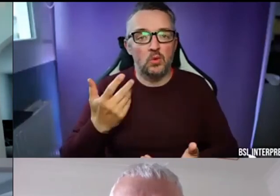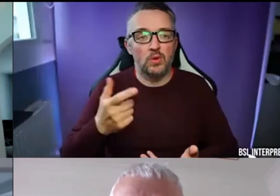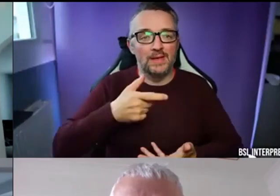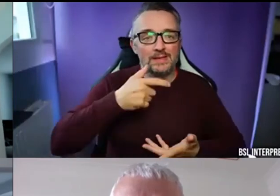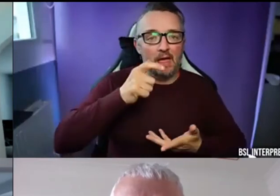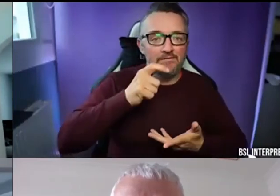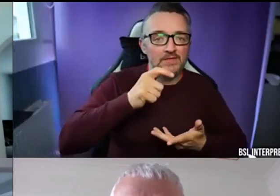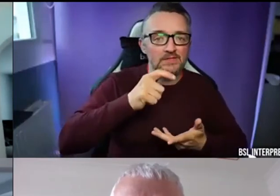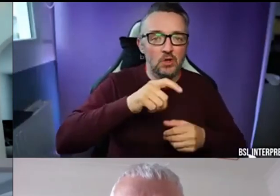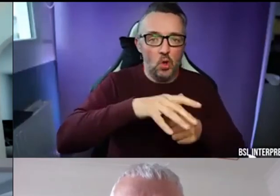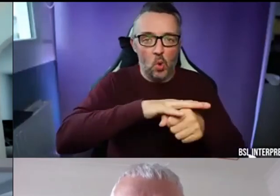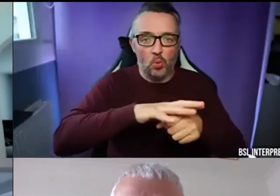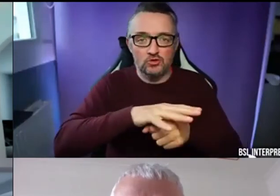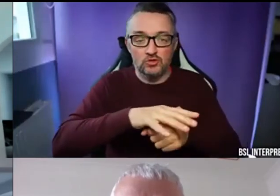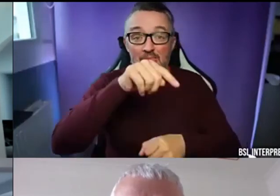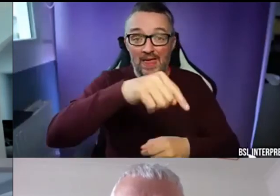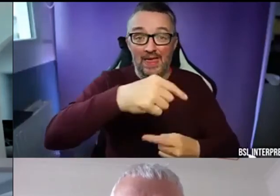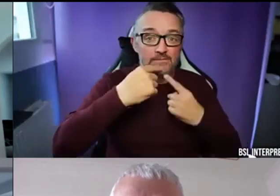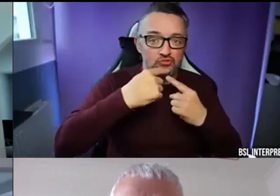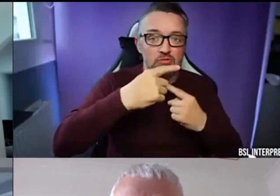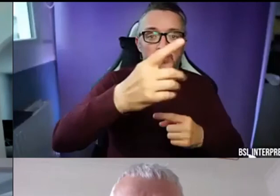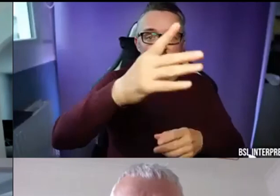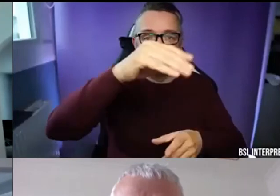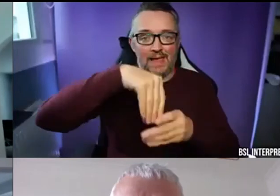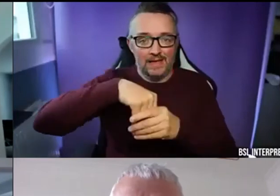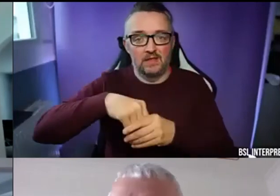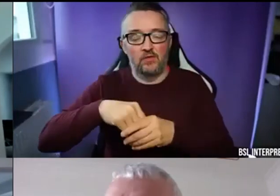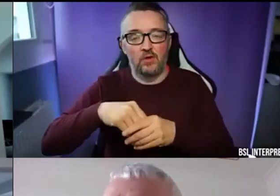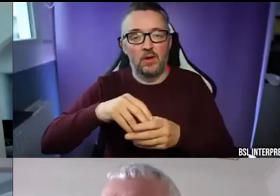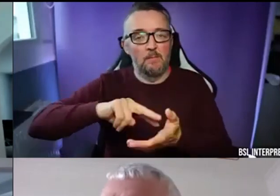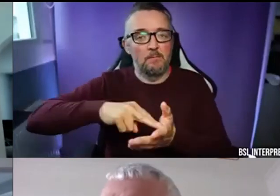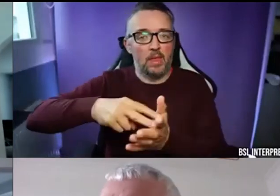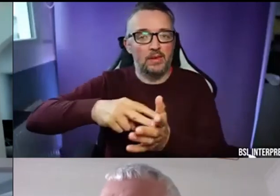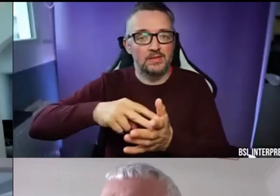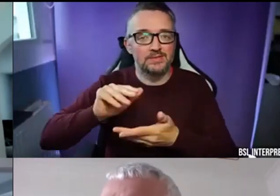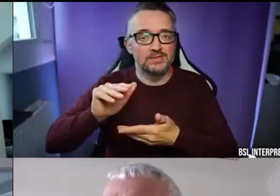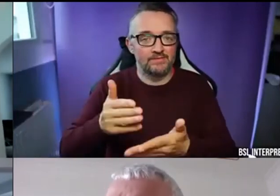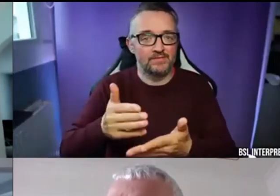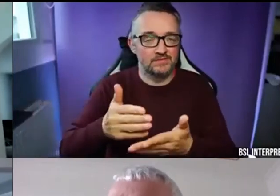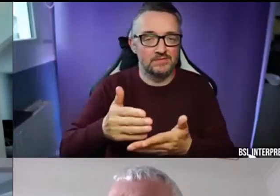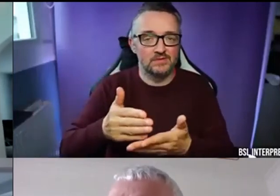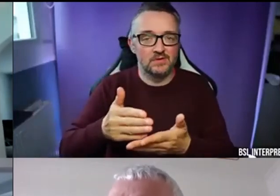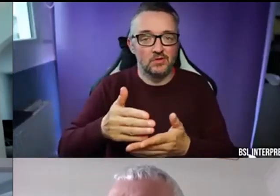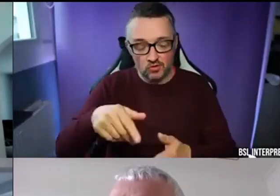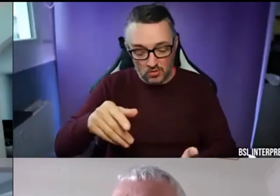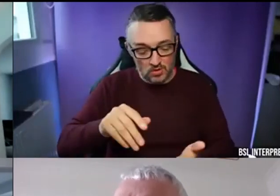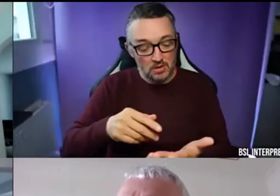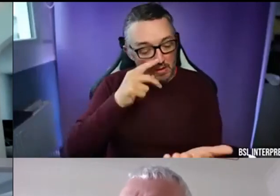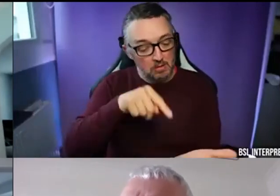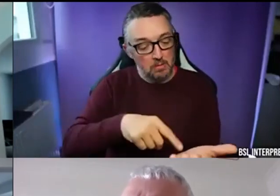that can be integrated with journey planning services in Traveline Scotland. And